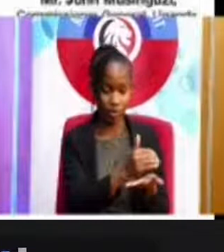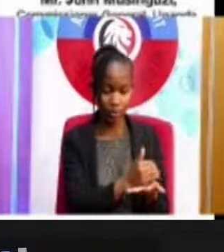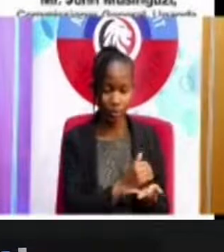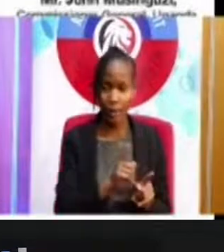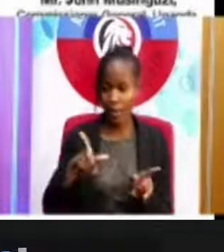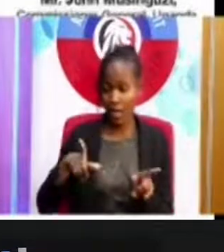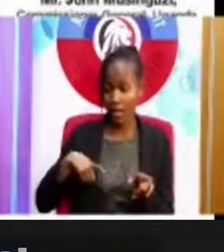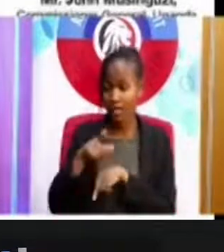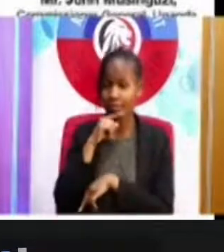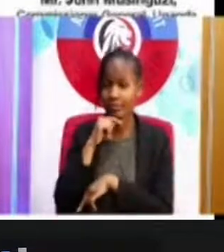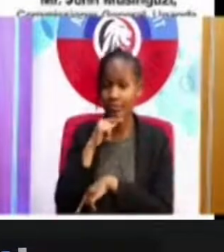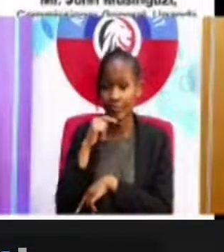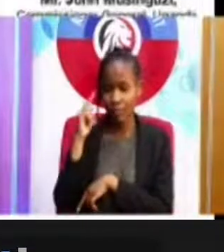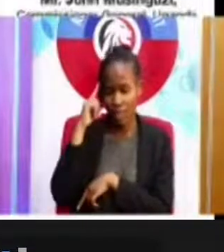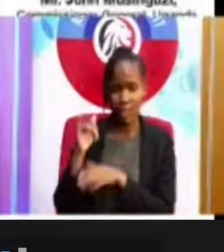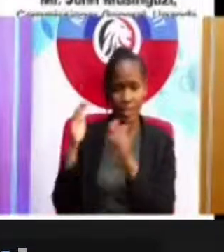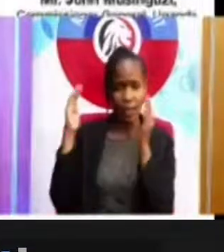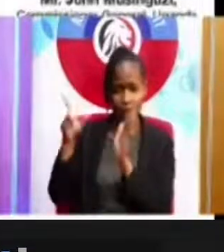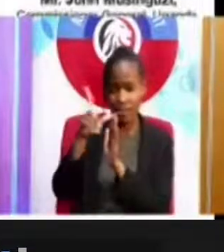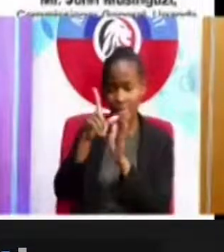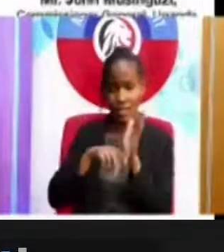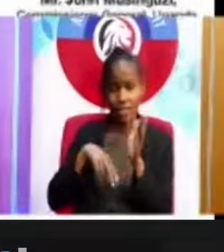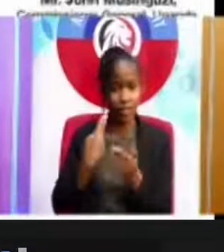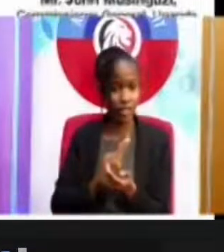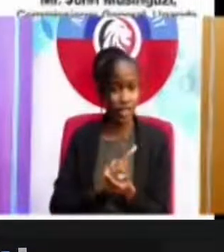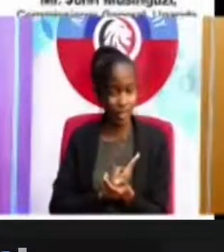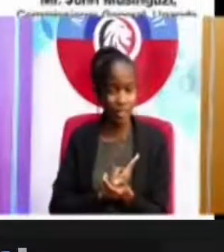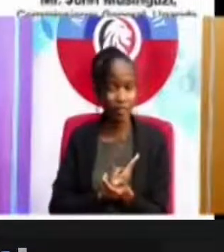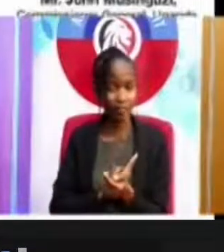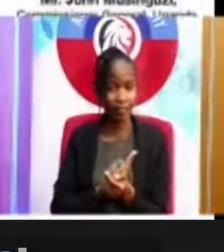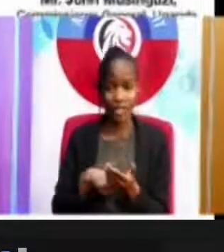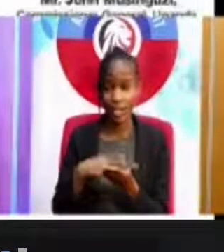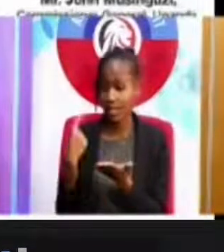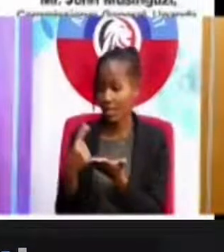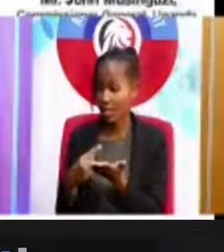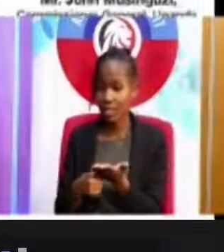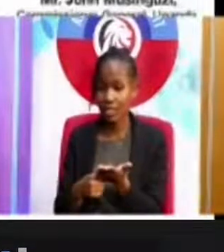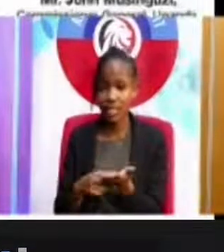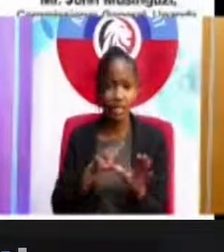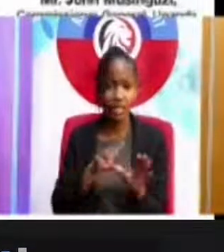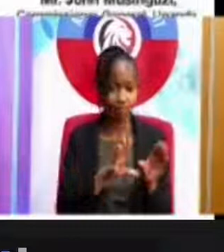think the biggest lesson for us as Uganda Revenue Authority through